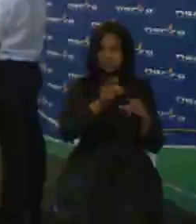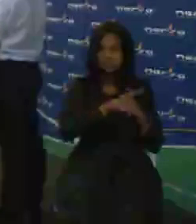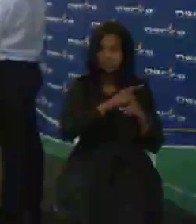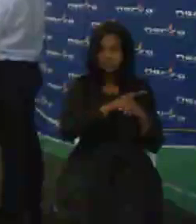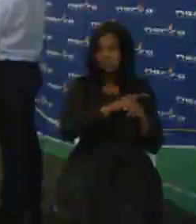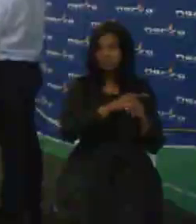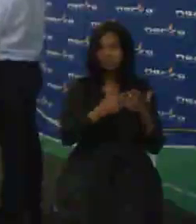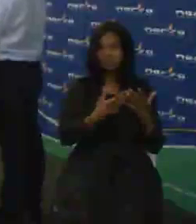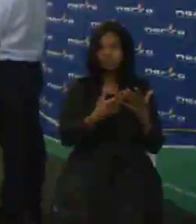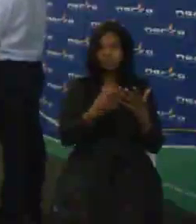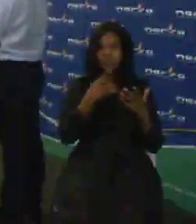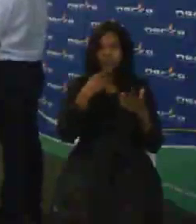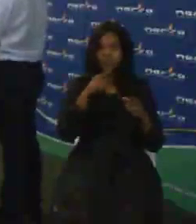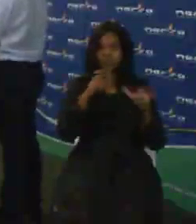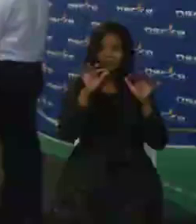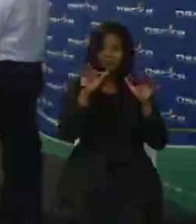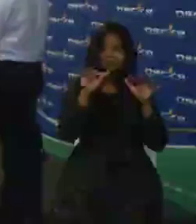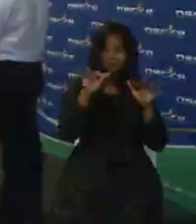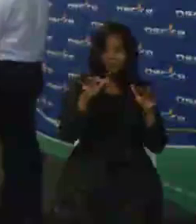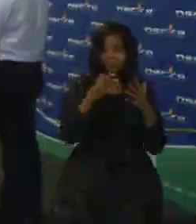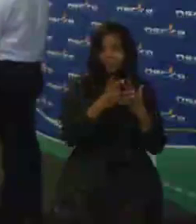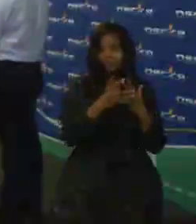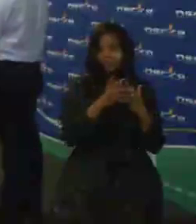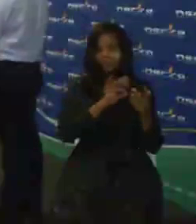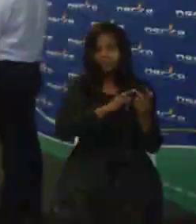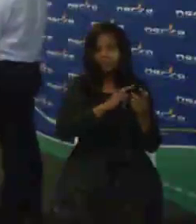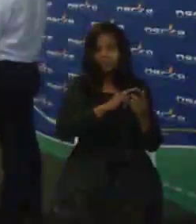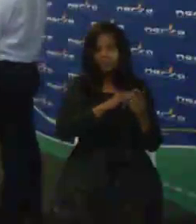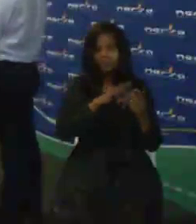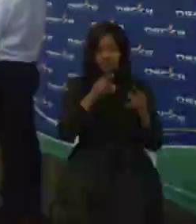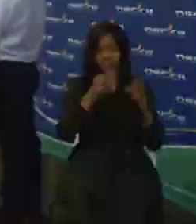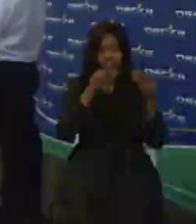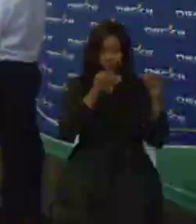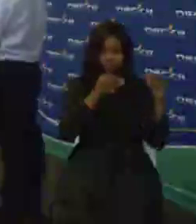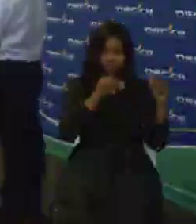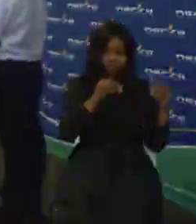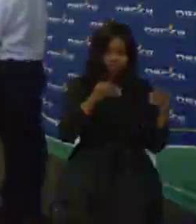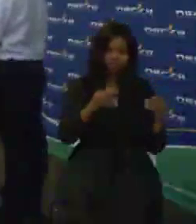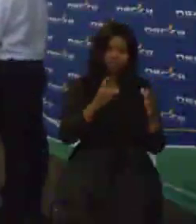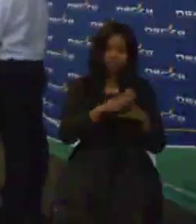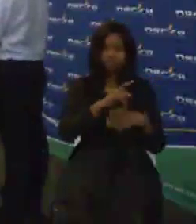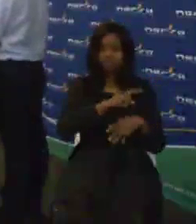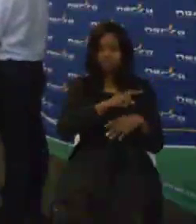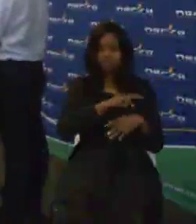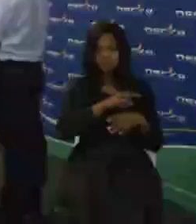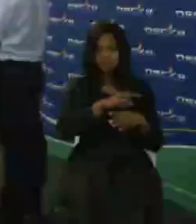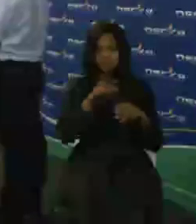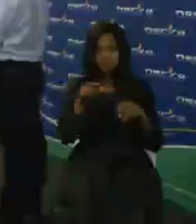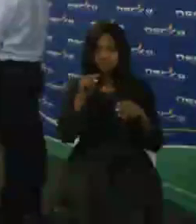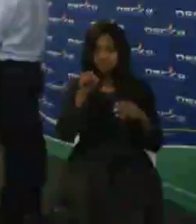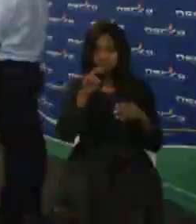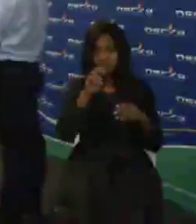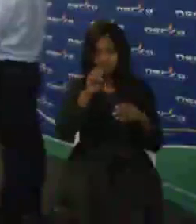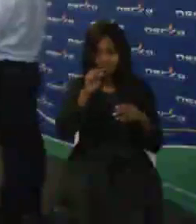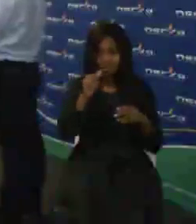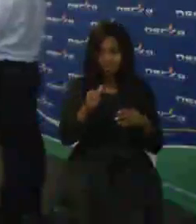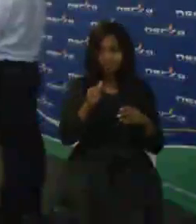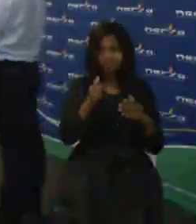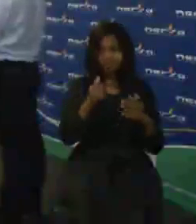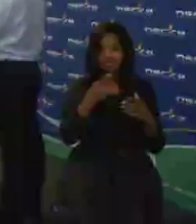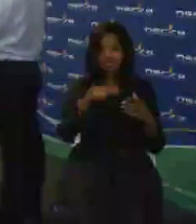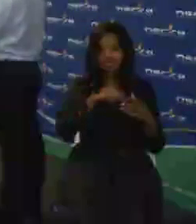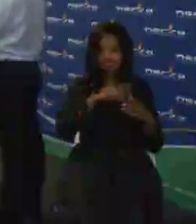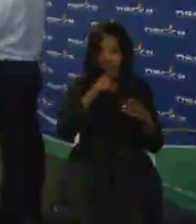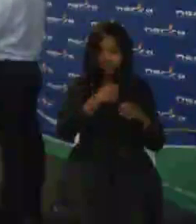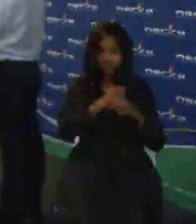why is the public, why is industry, why is the regulator, the saying we need to